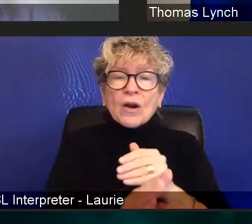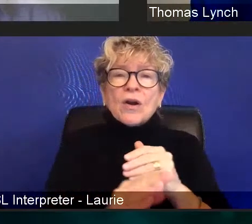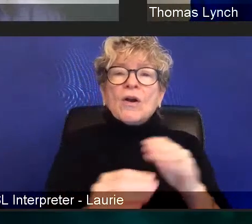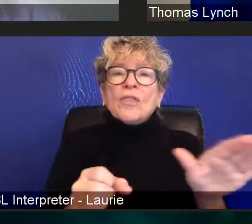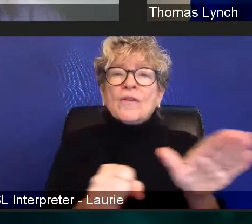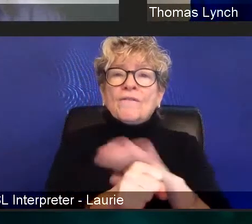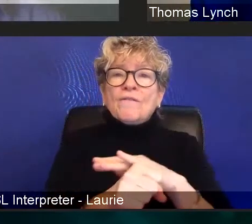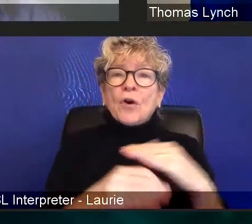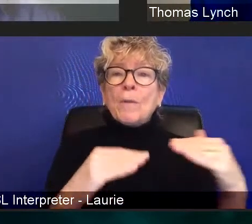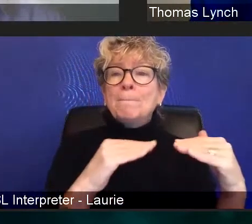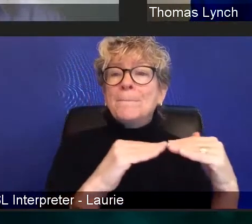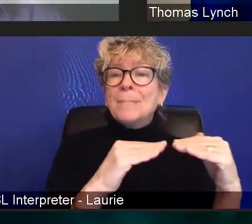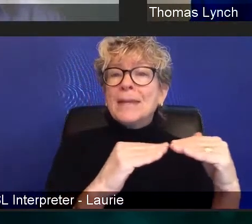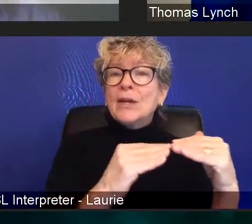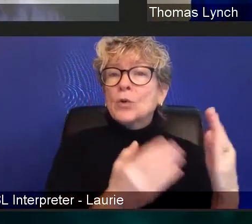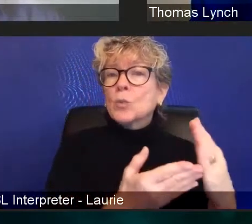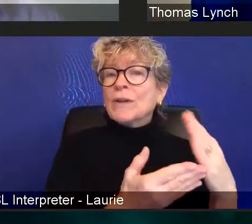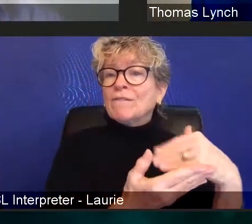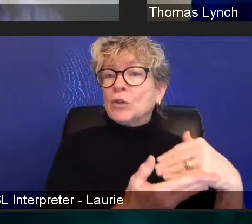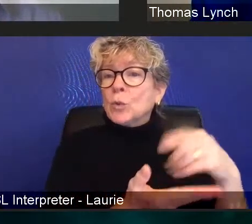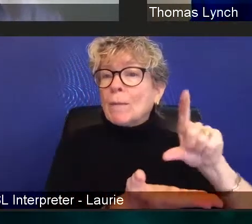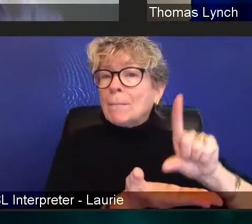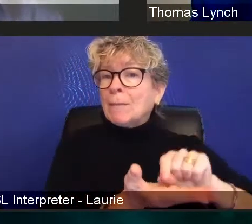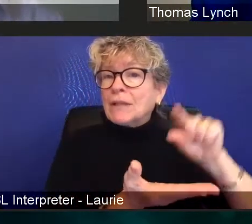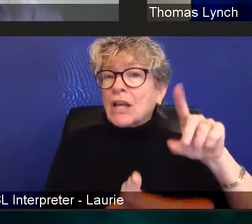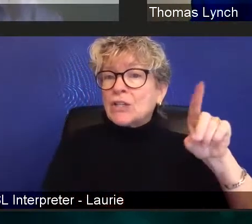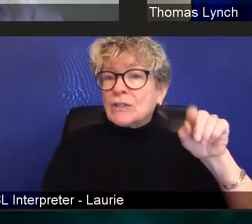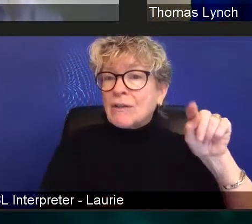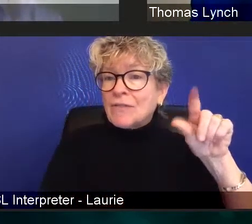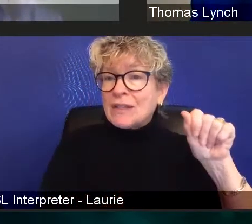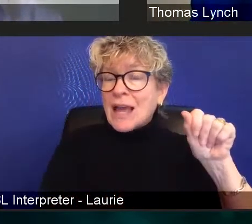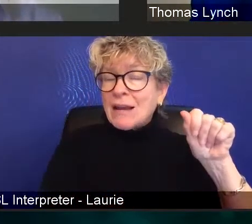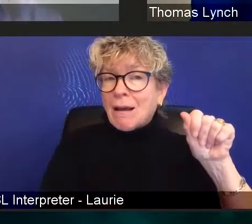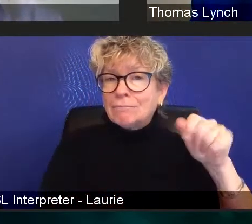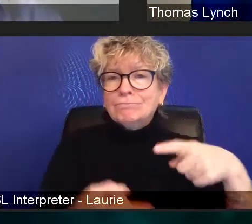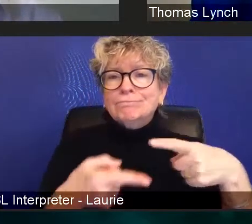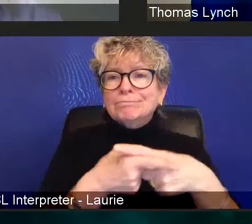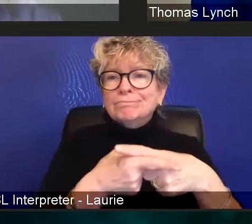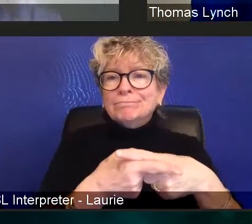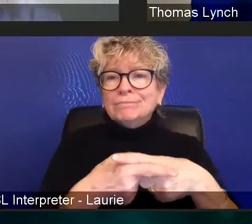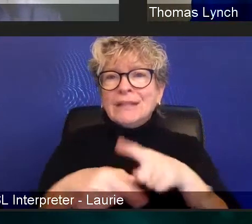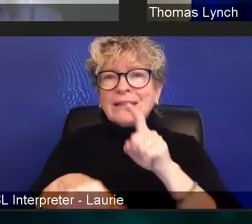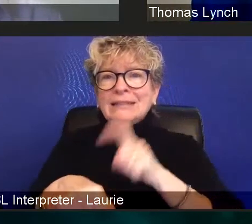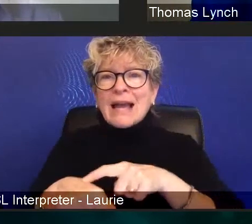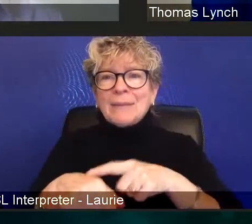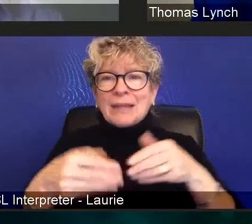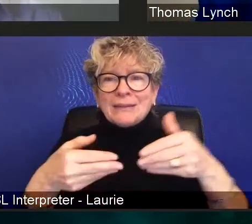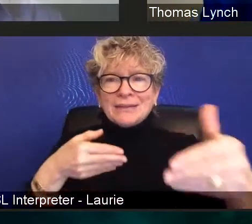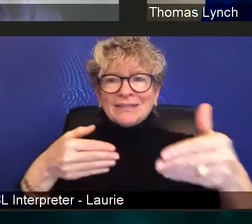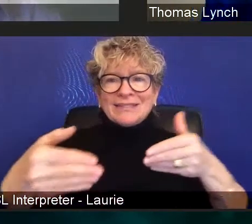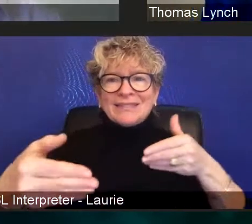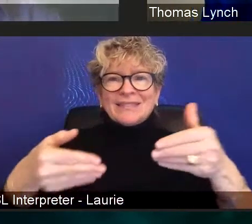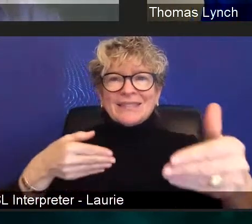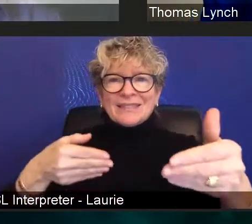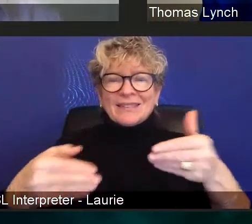and publication of the data. And so we see some discrepancies by